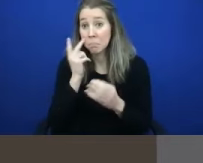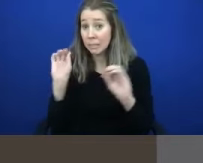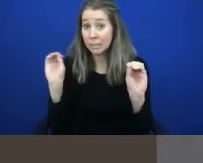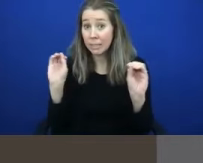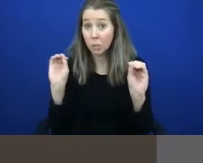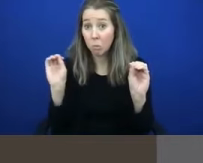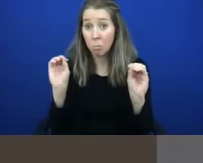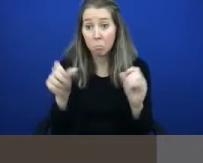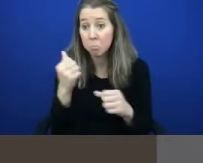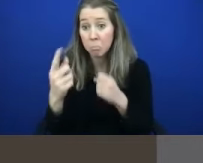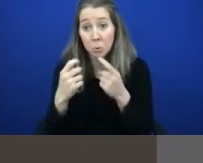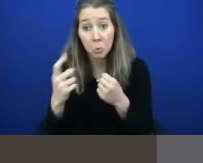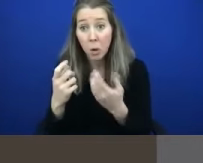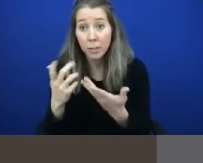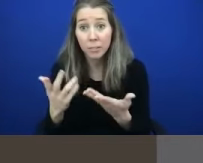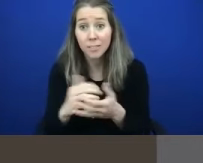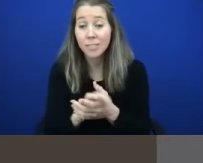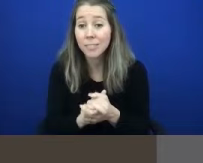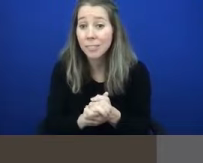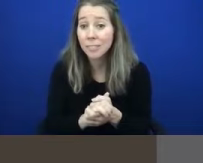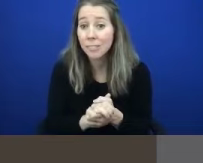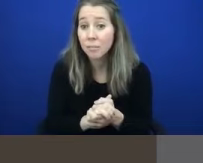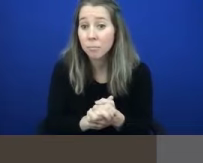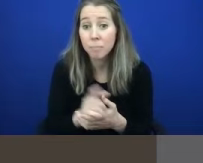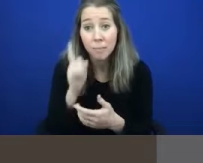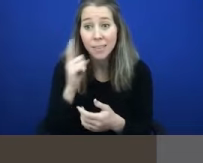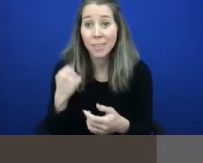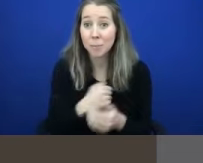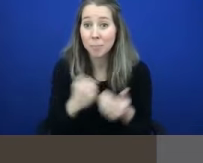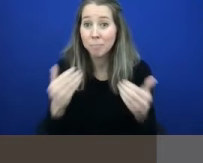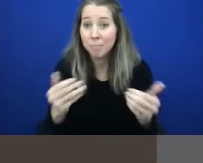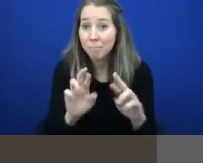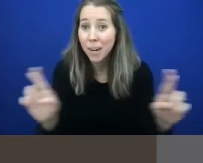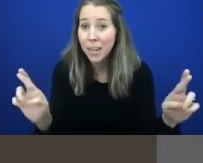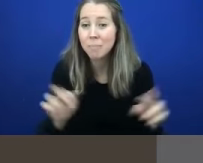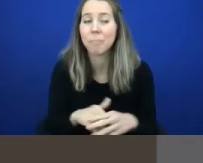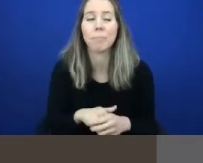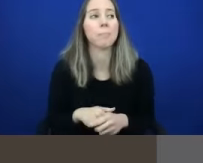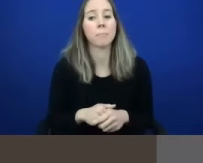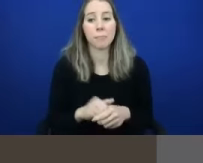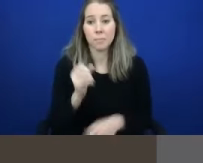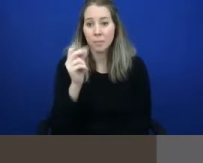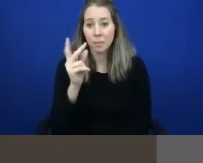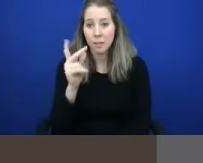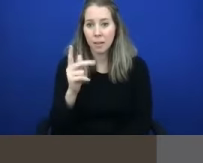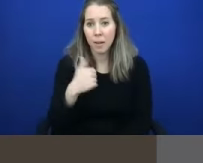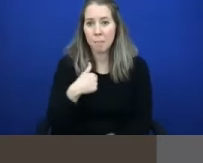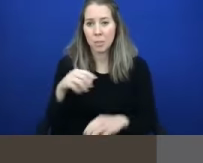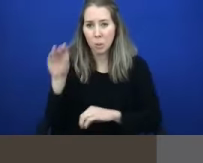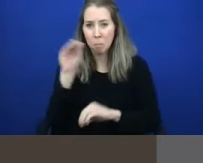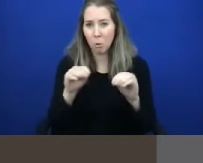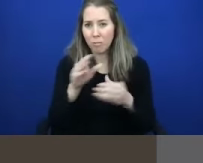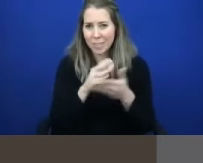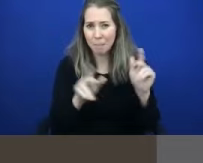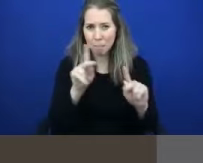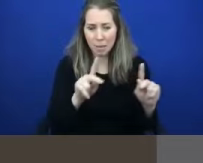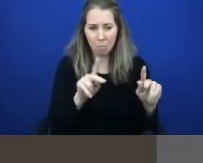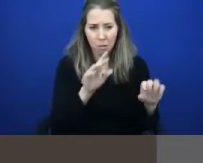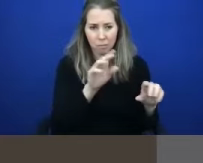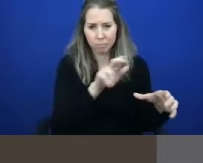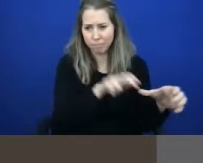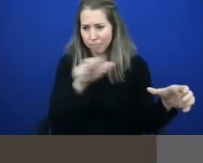other questions in the chat, so I think we're ready. I am going to just move a couple of folks around just to make this